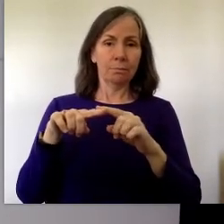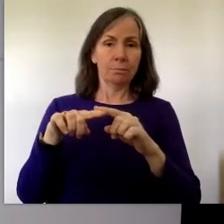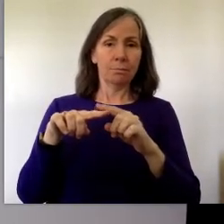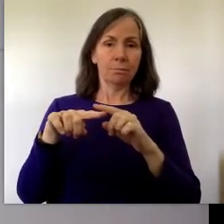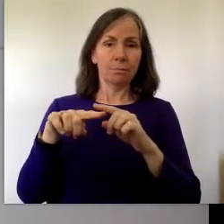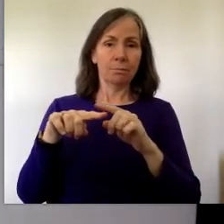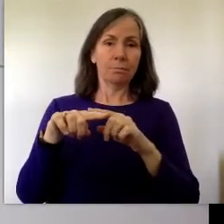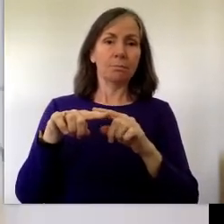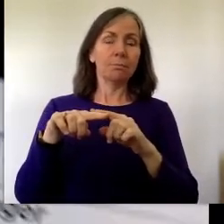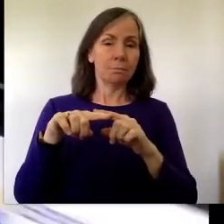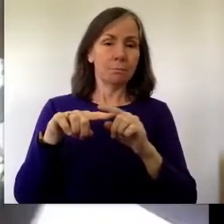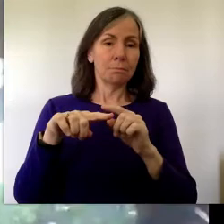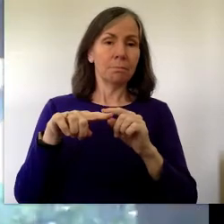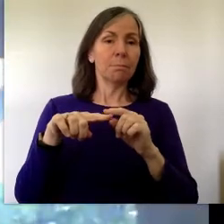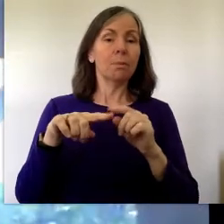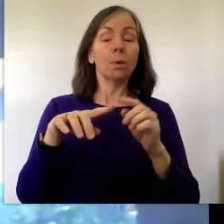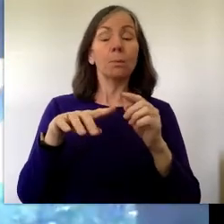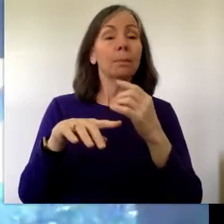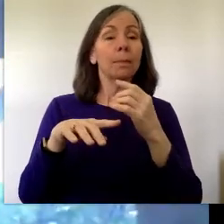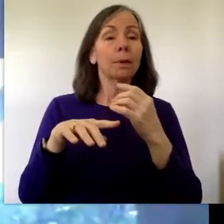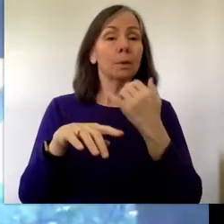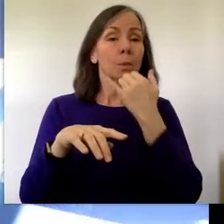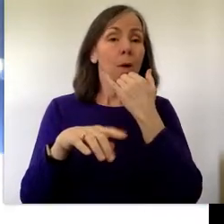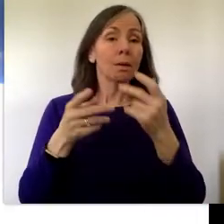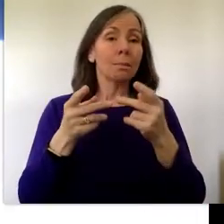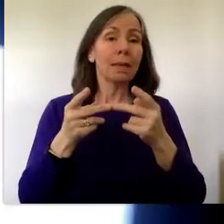hair here, but